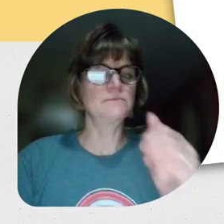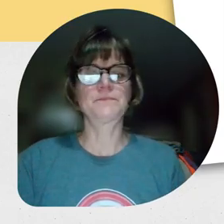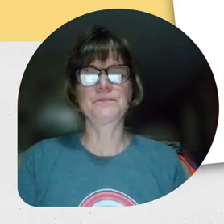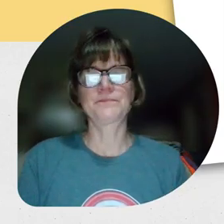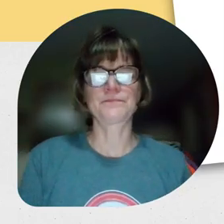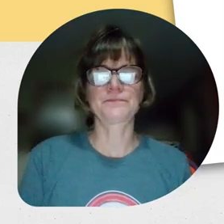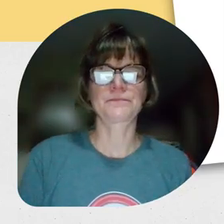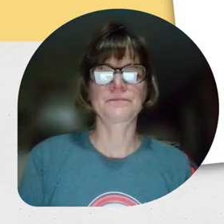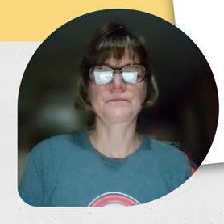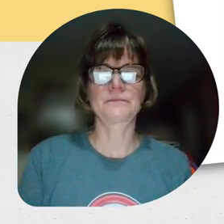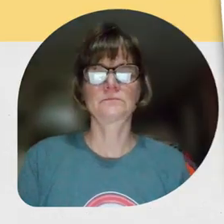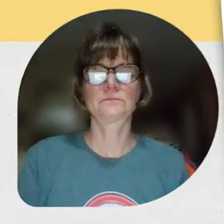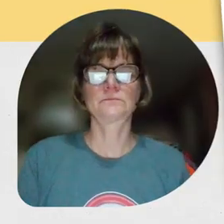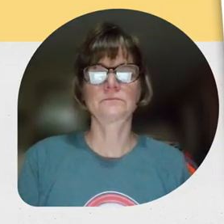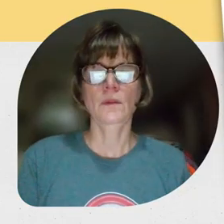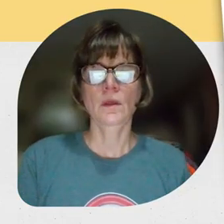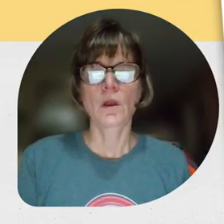nut.